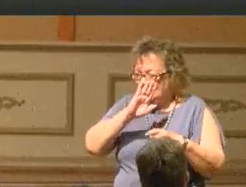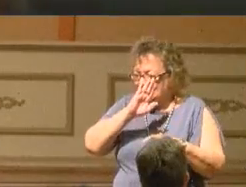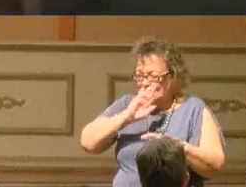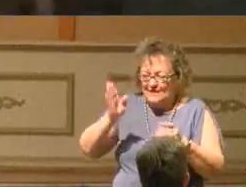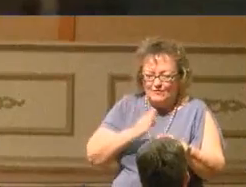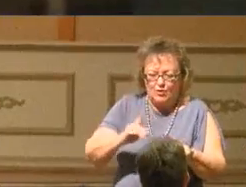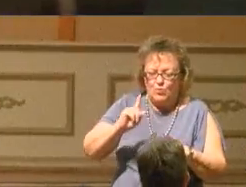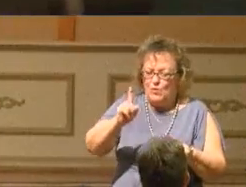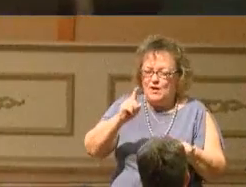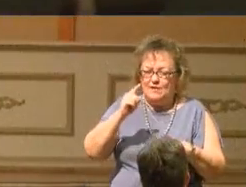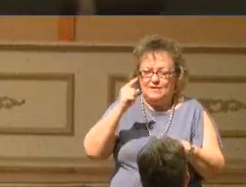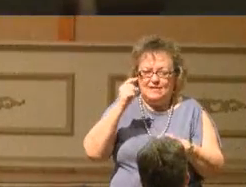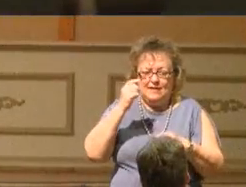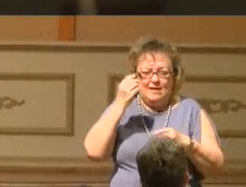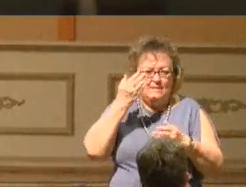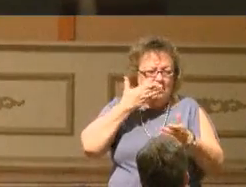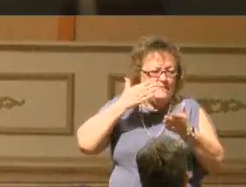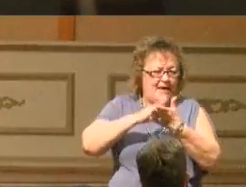said one cross word.